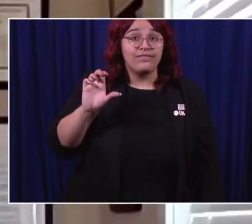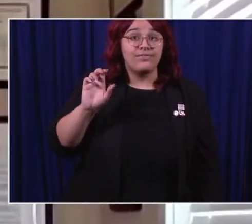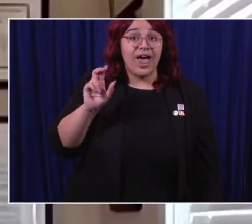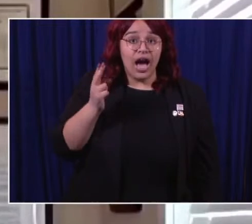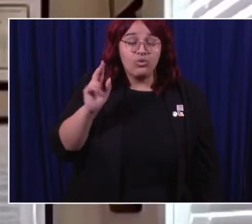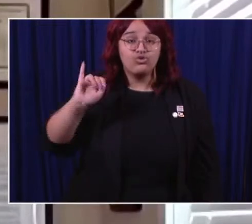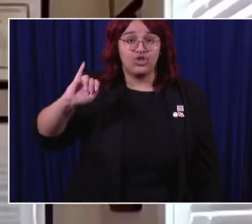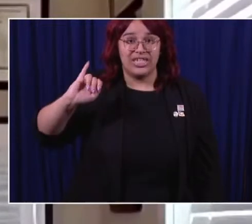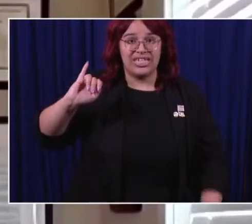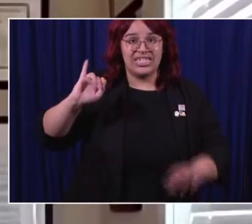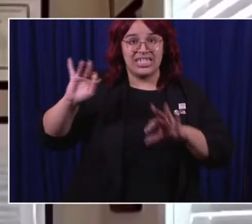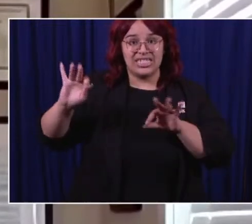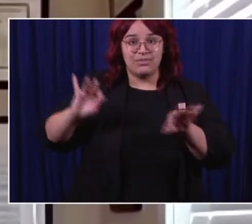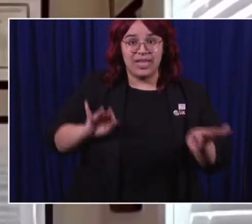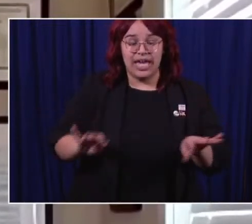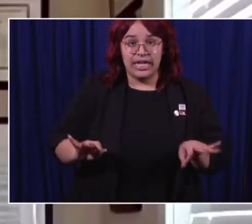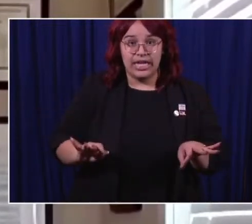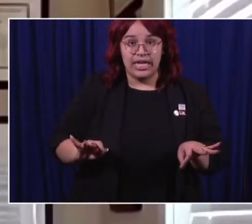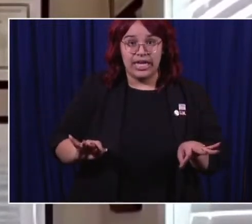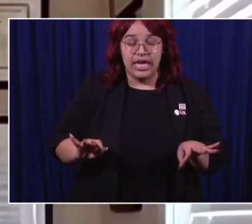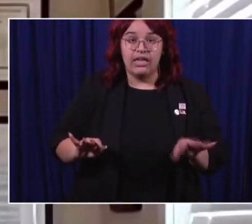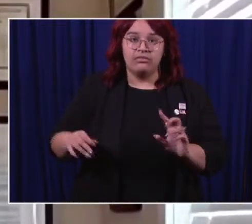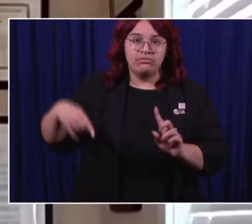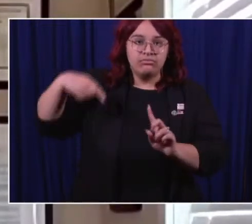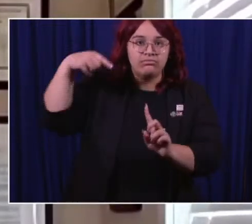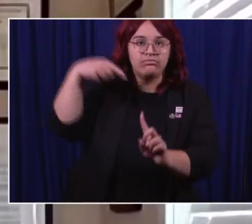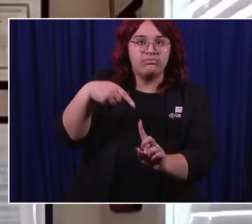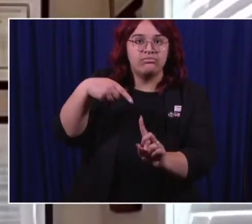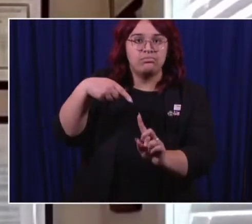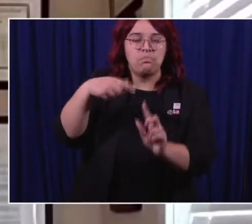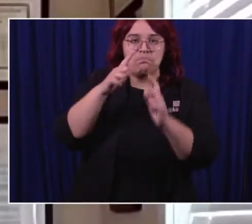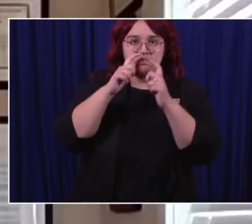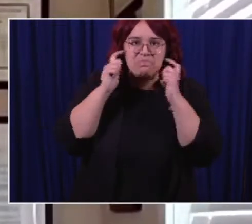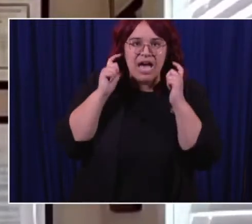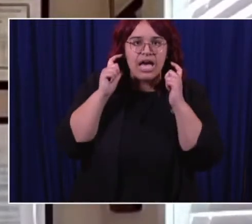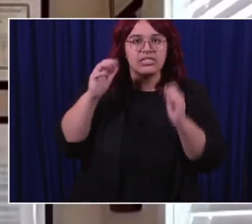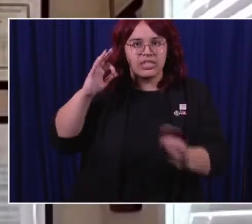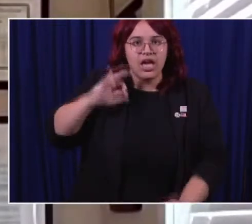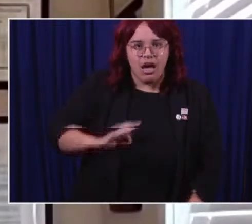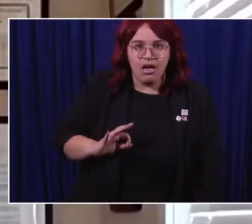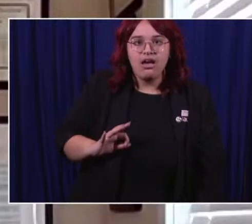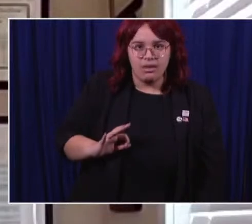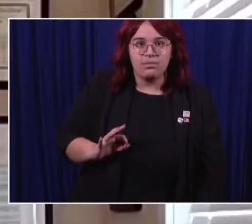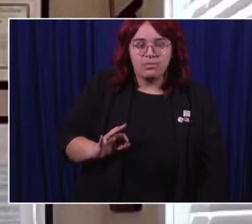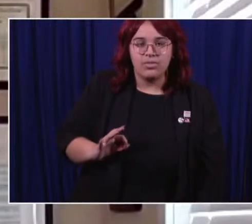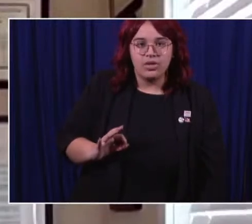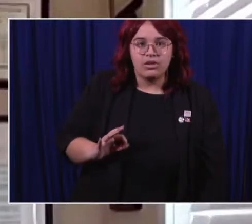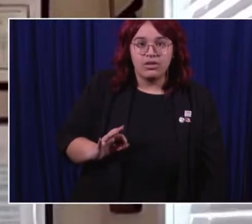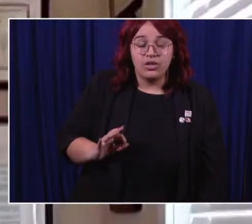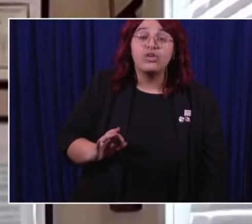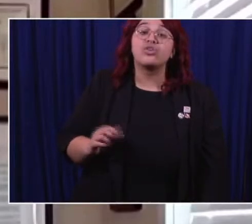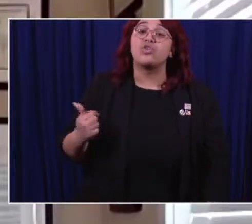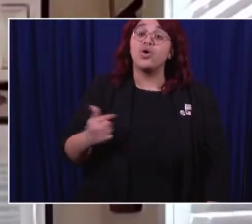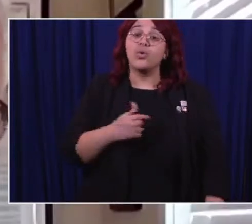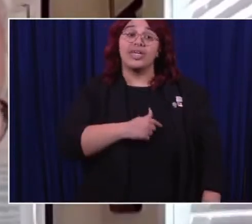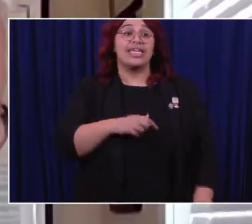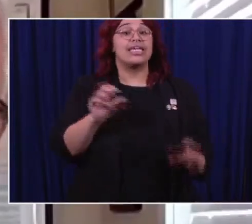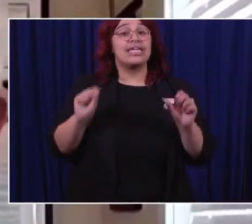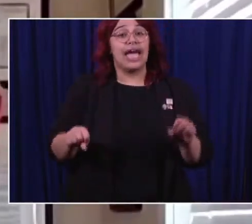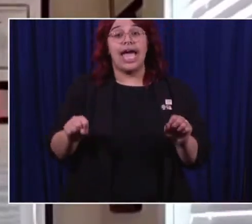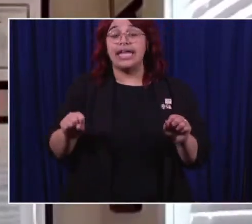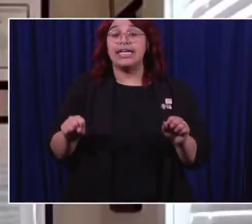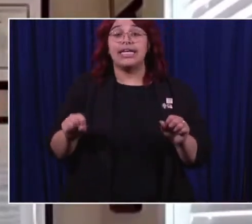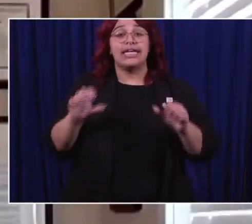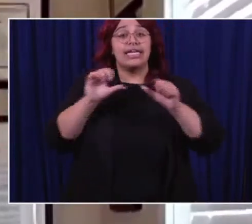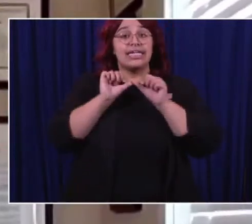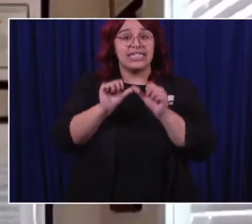rightly described as the power of the mask. So I think that we can be optimistic. I'm certainly